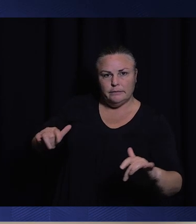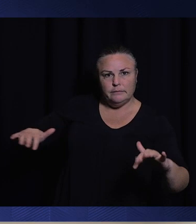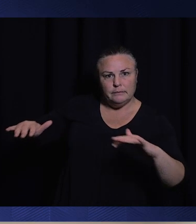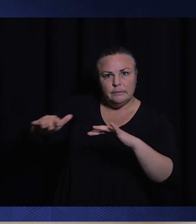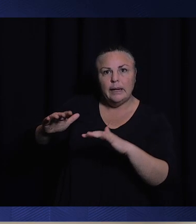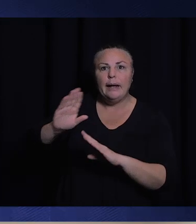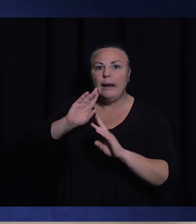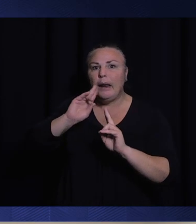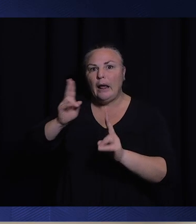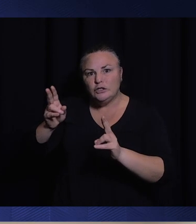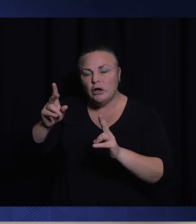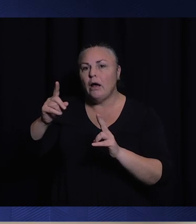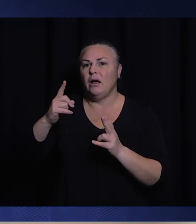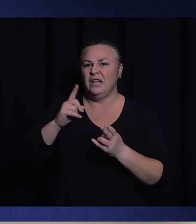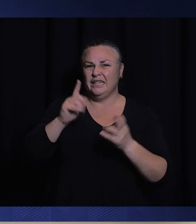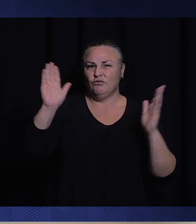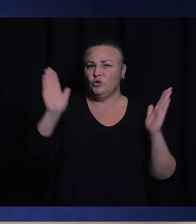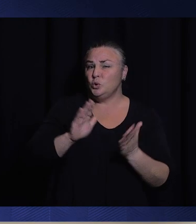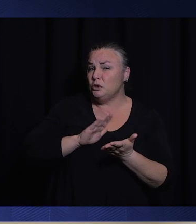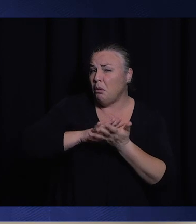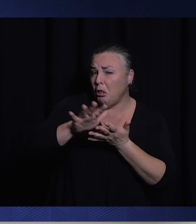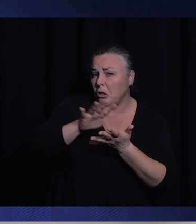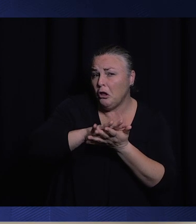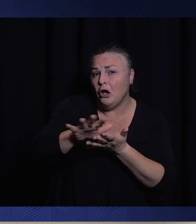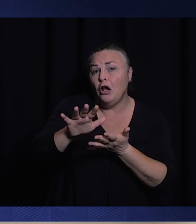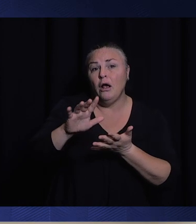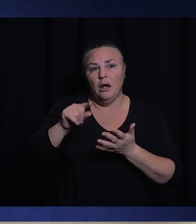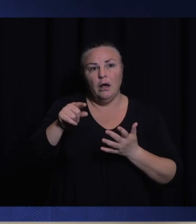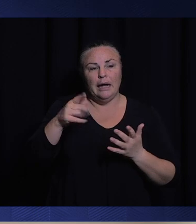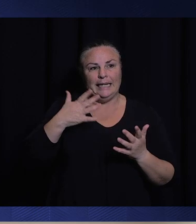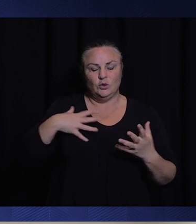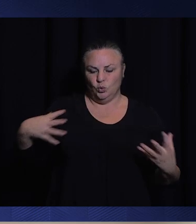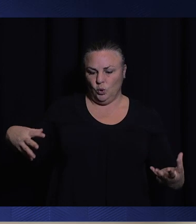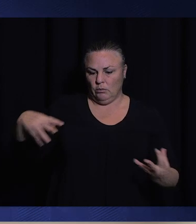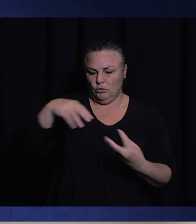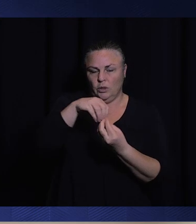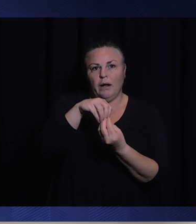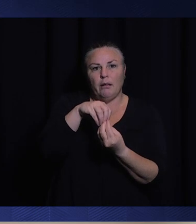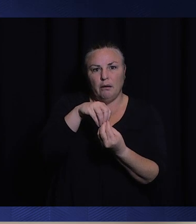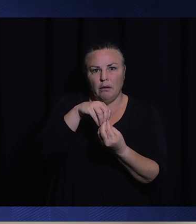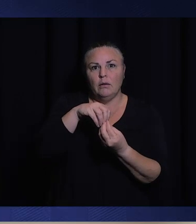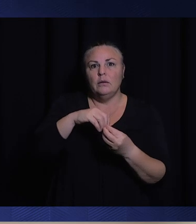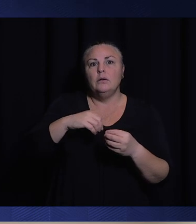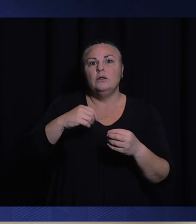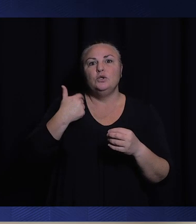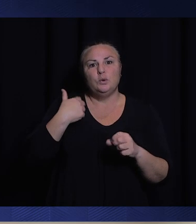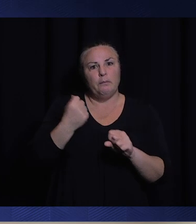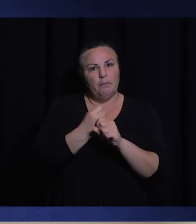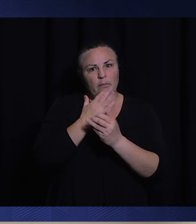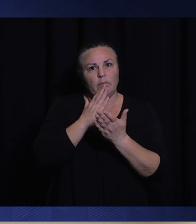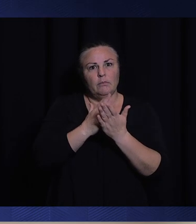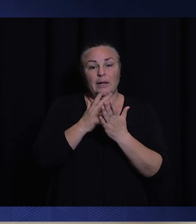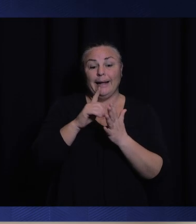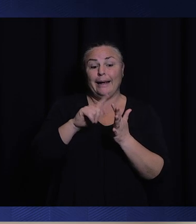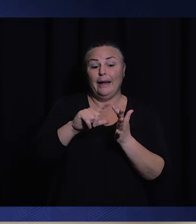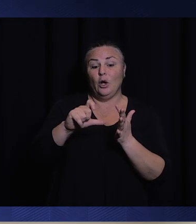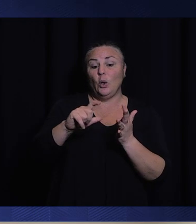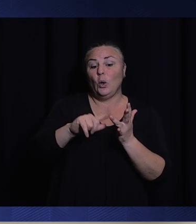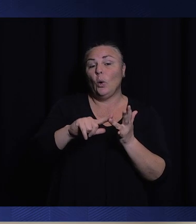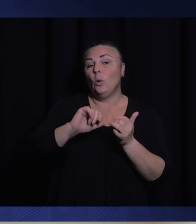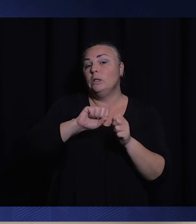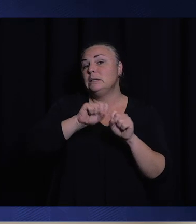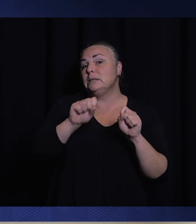ecosystem services in strengthening resilience for urban poor. Nature-based solutions can also provide some essential